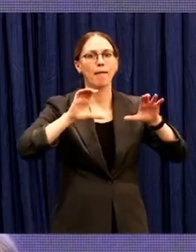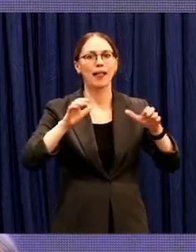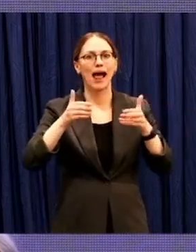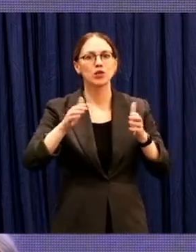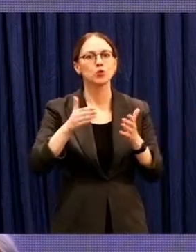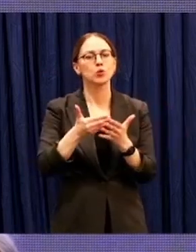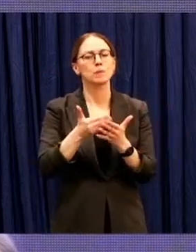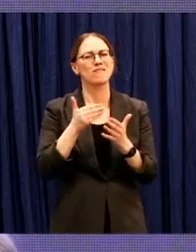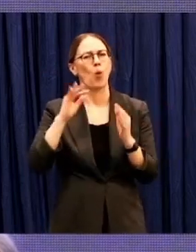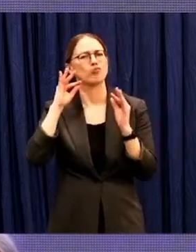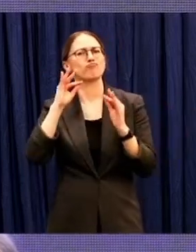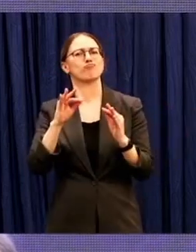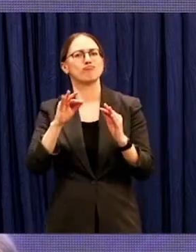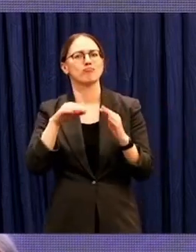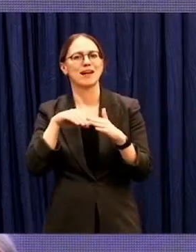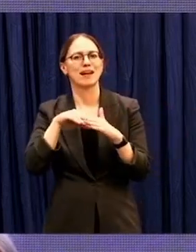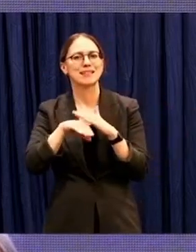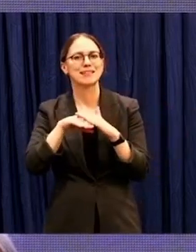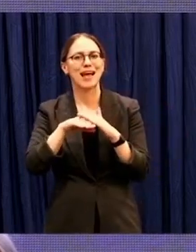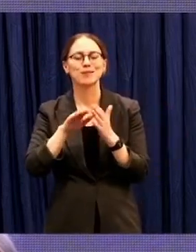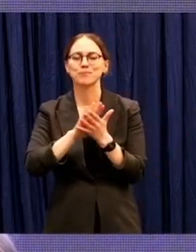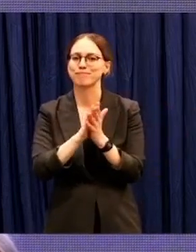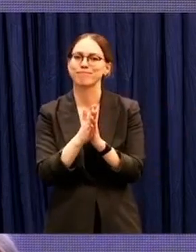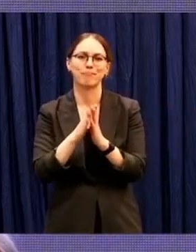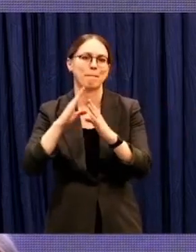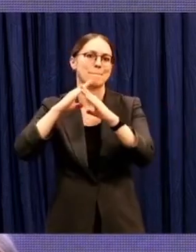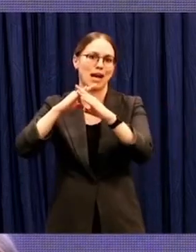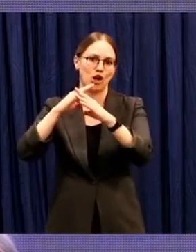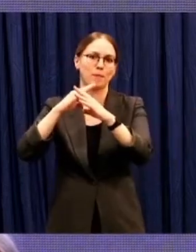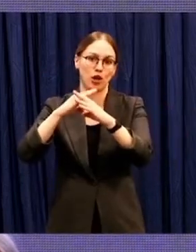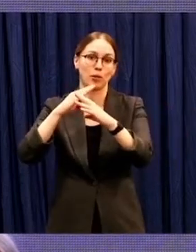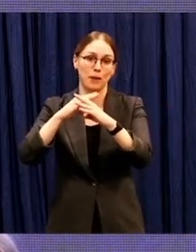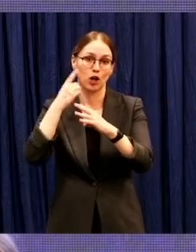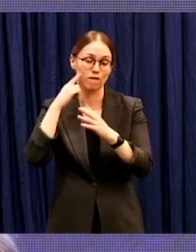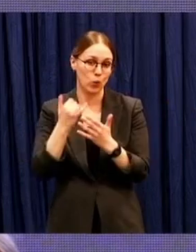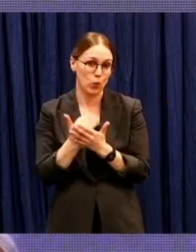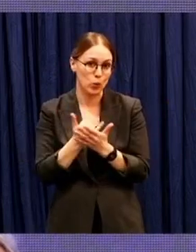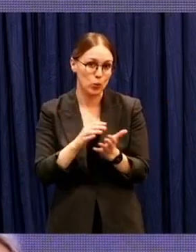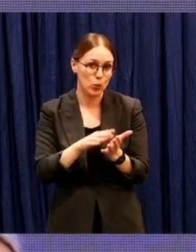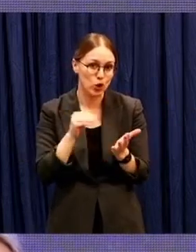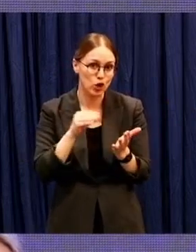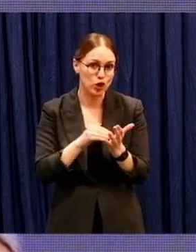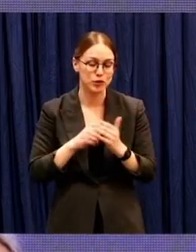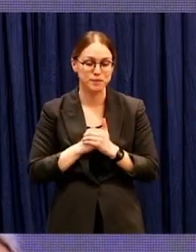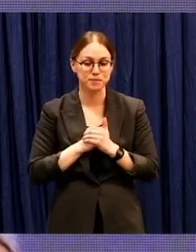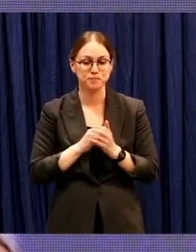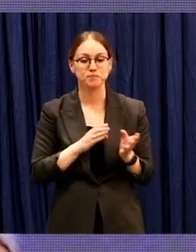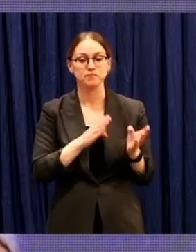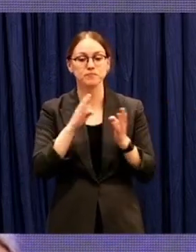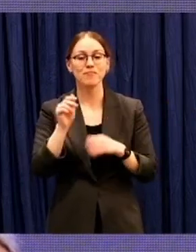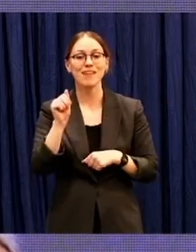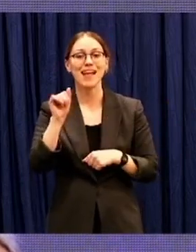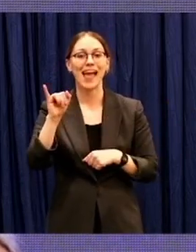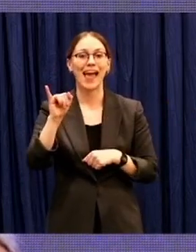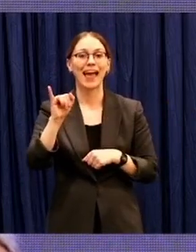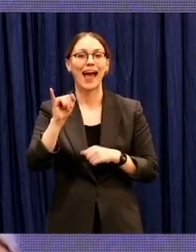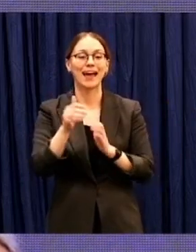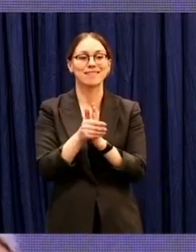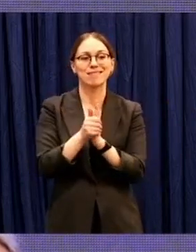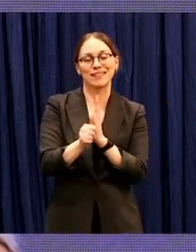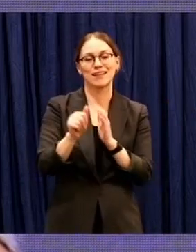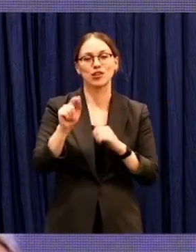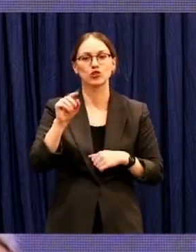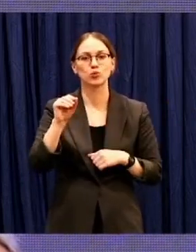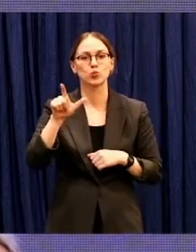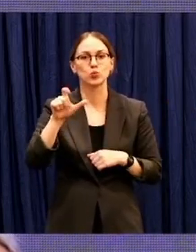new accessibility barriers for learners. There were concerns about AI literacy tools that use sort of drag and